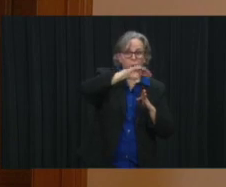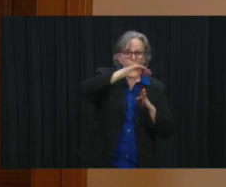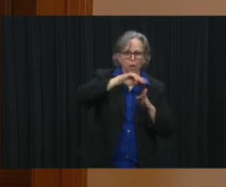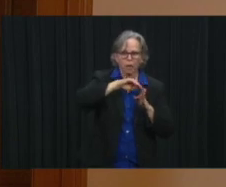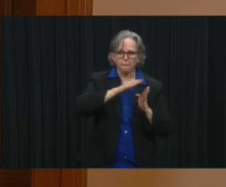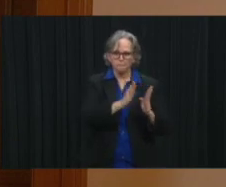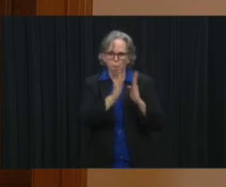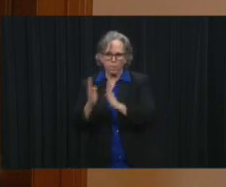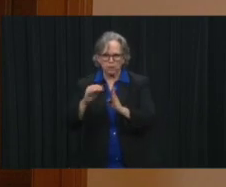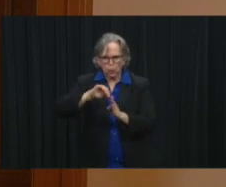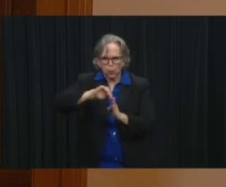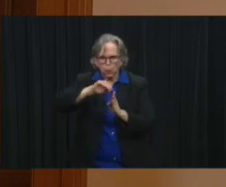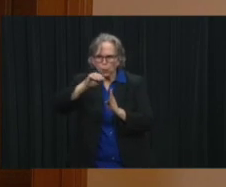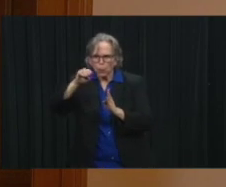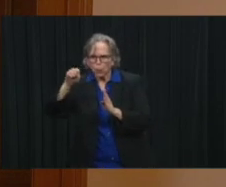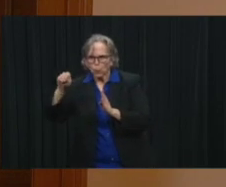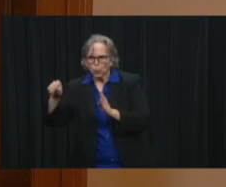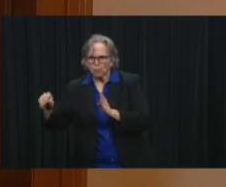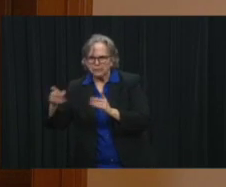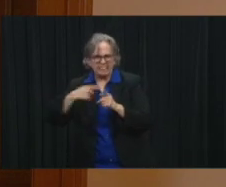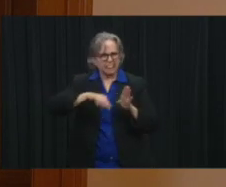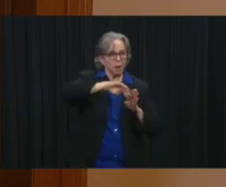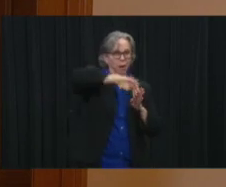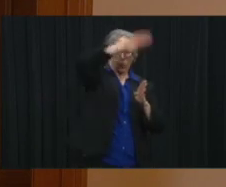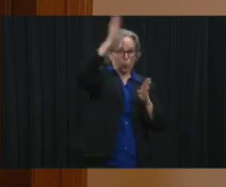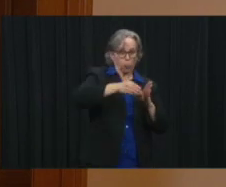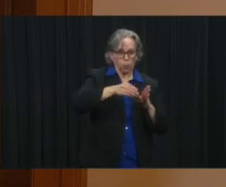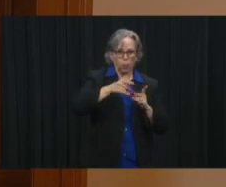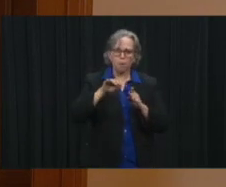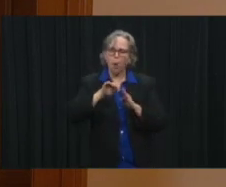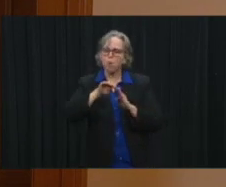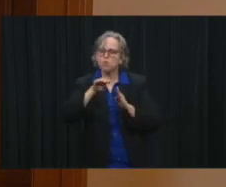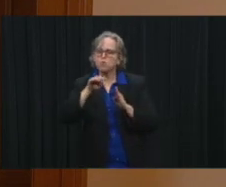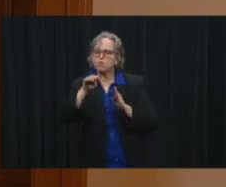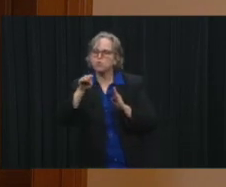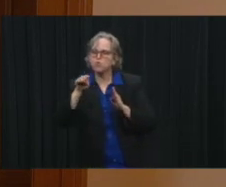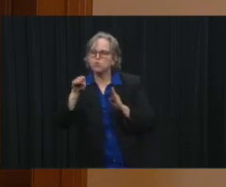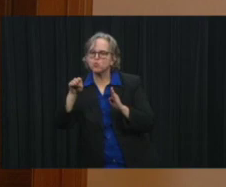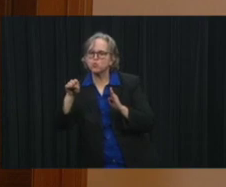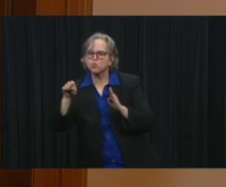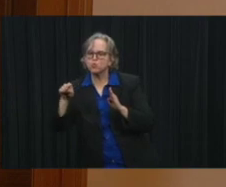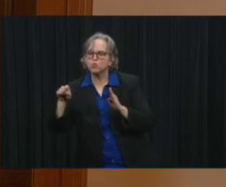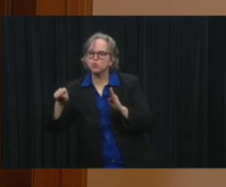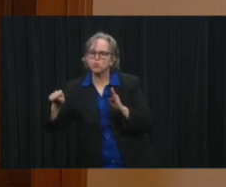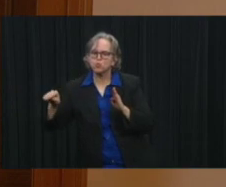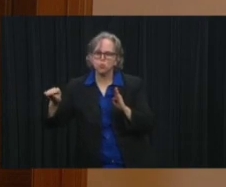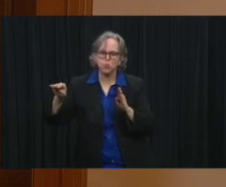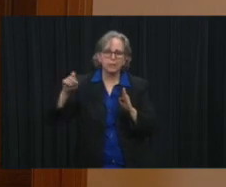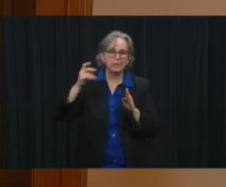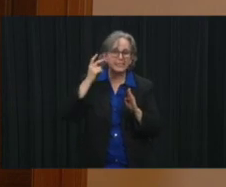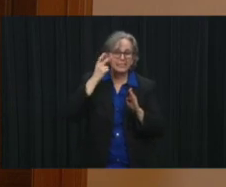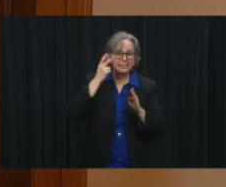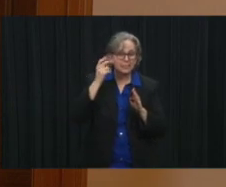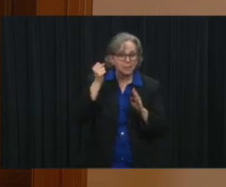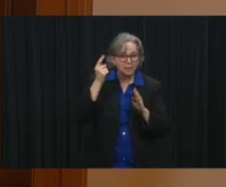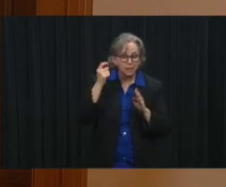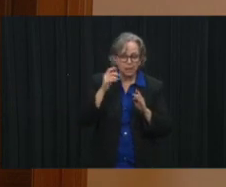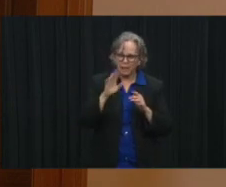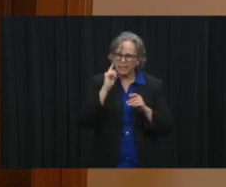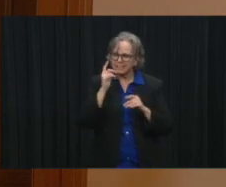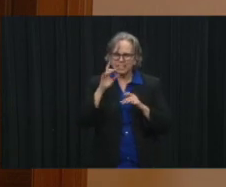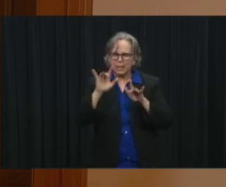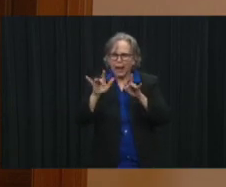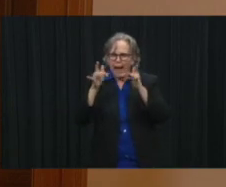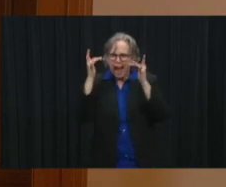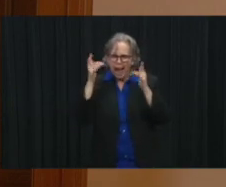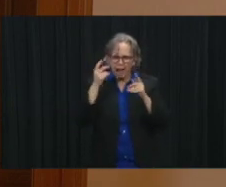out curve. And there's a shadow here. I don't know how well you can see it, but it shows that every move we have taken has